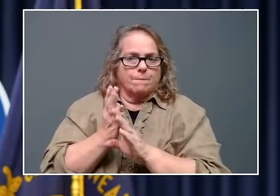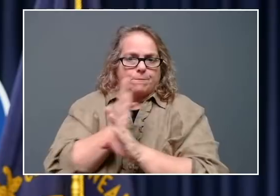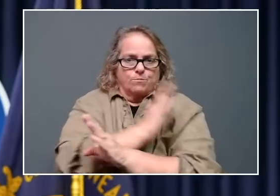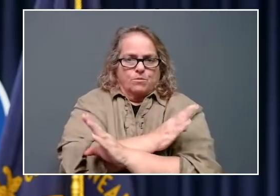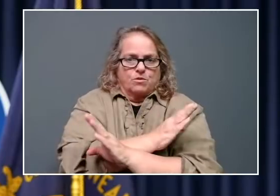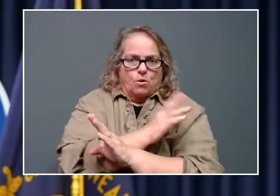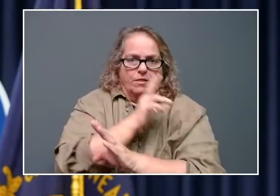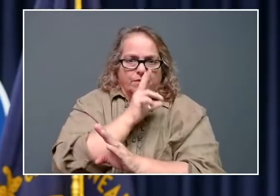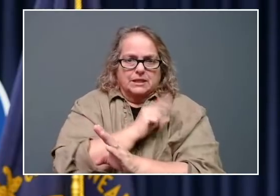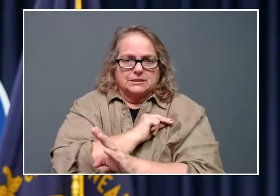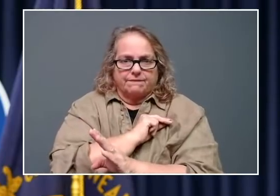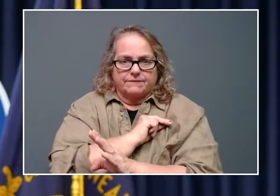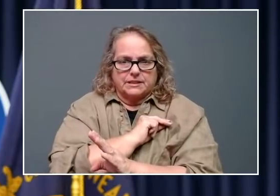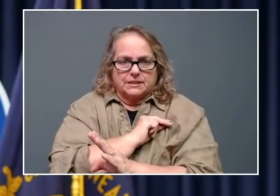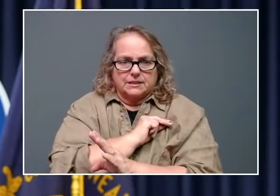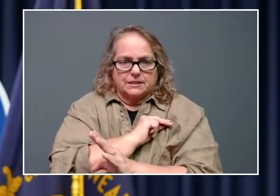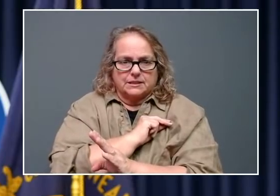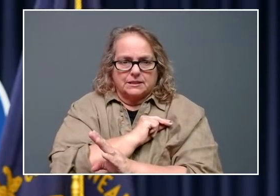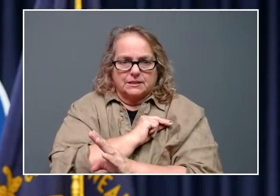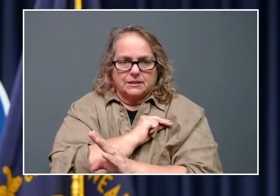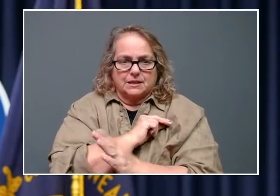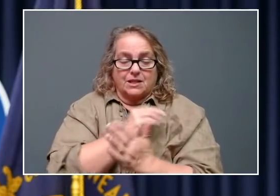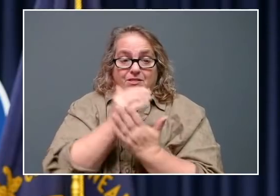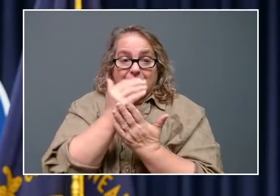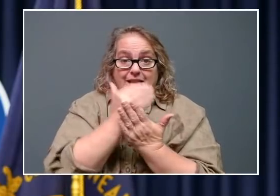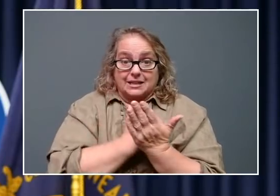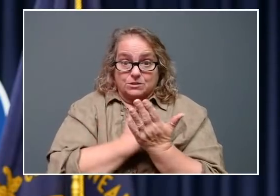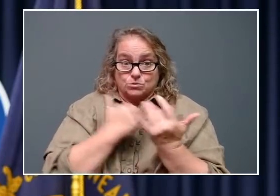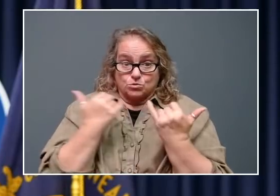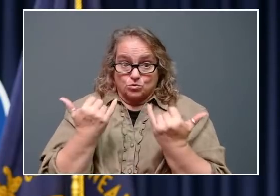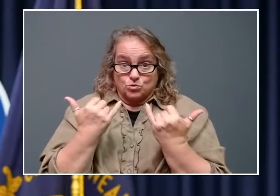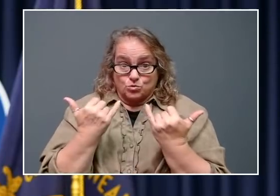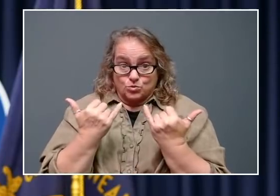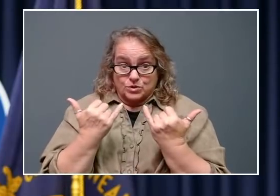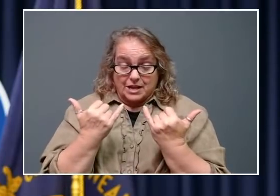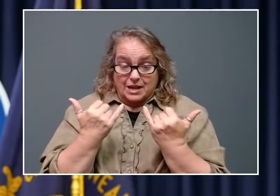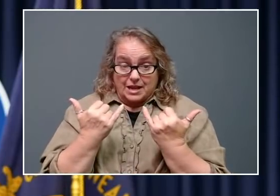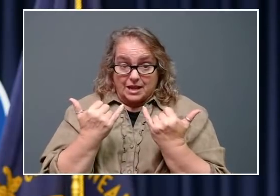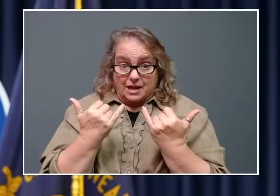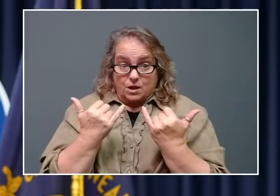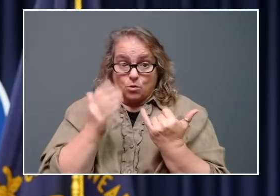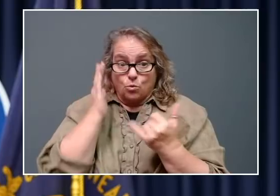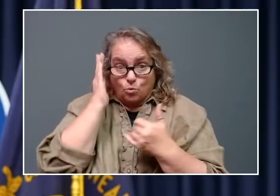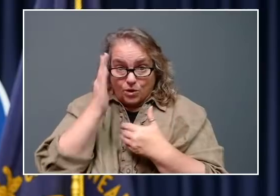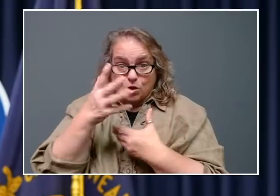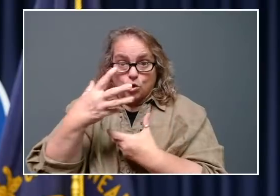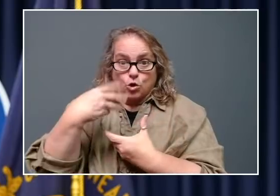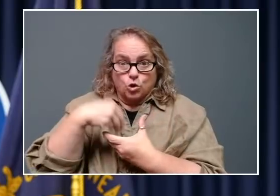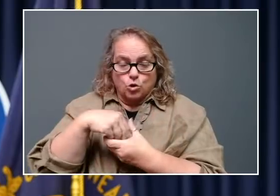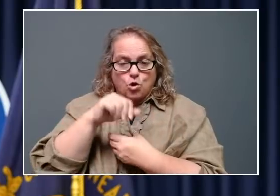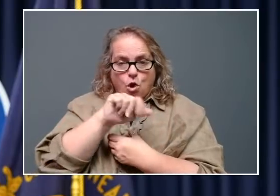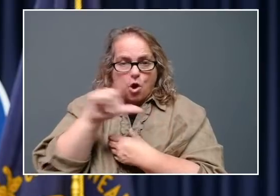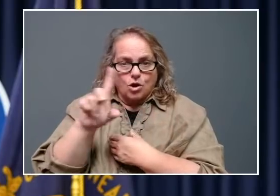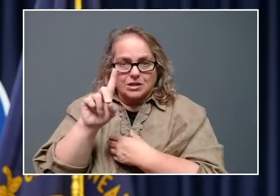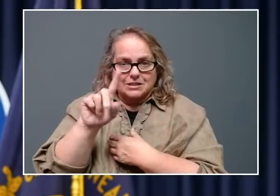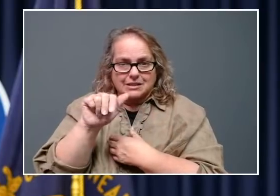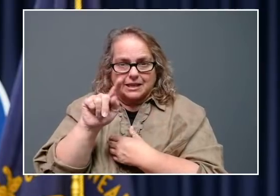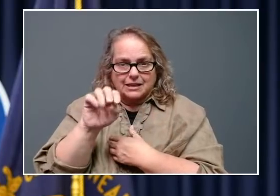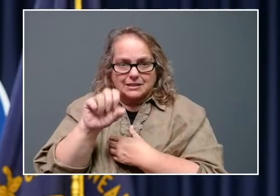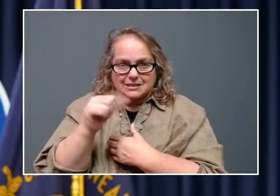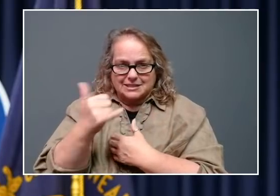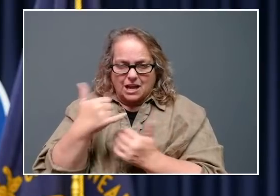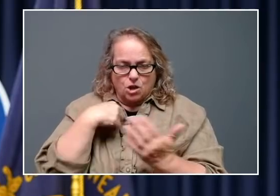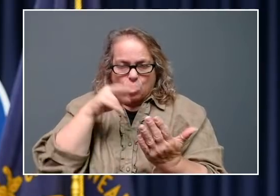Certainly the list that comes out today will include all of the dates. And as I'm looking over the first